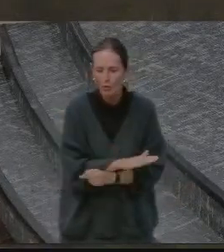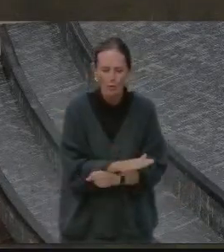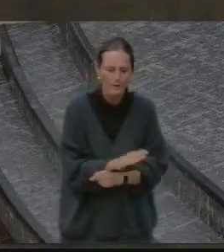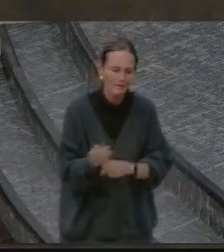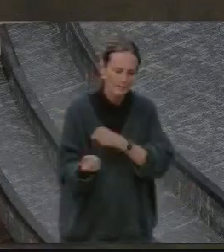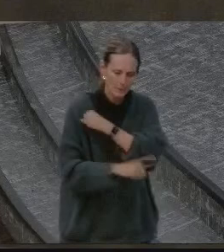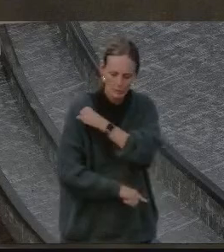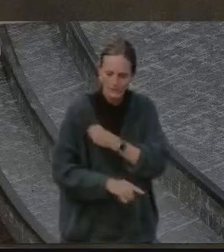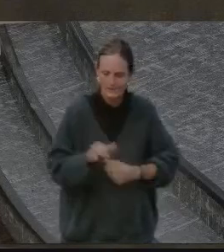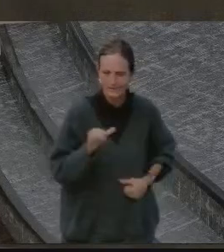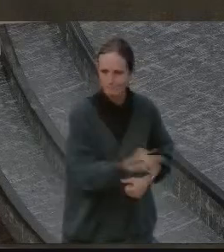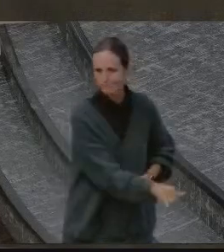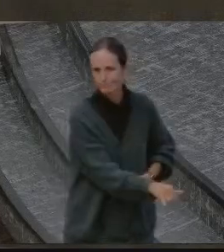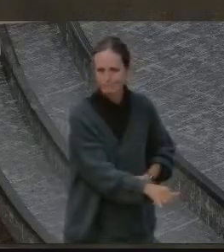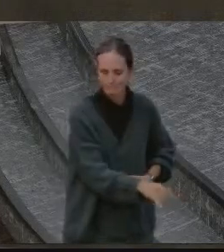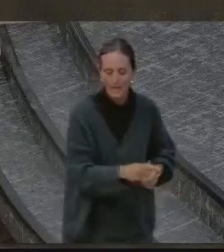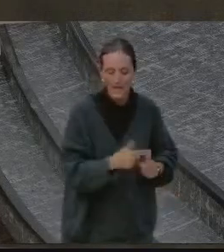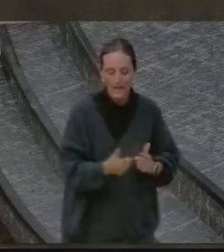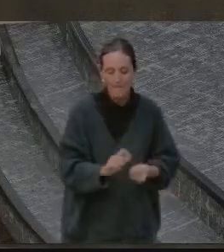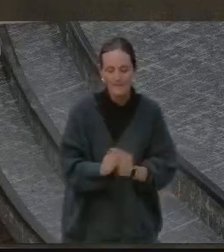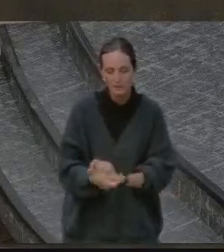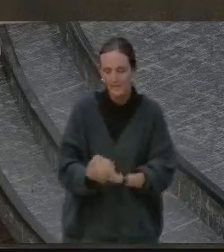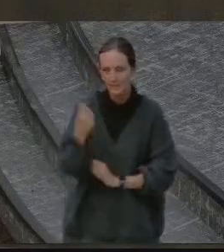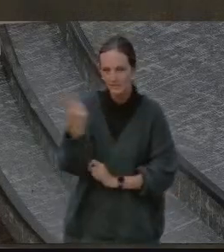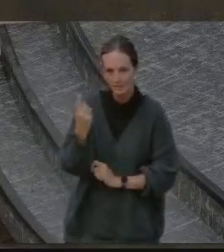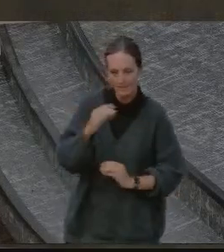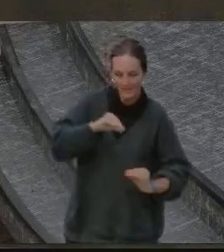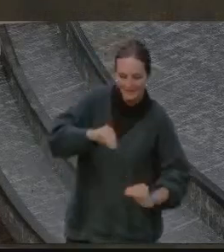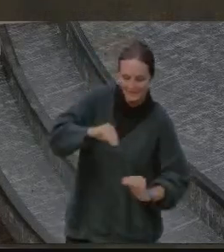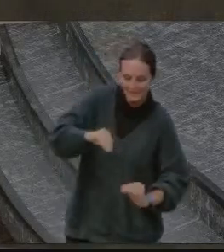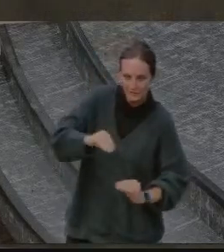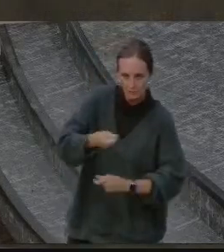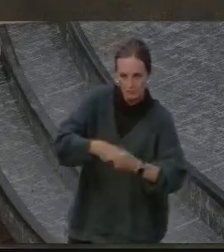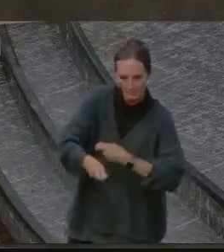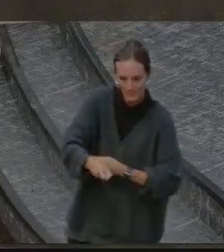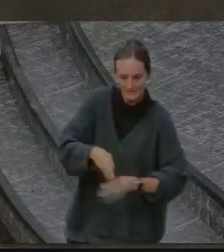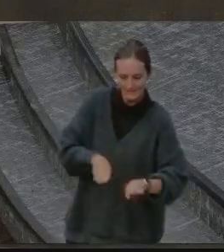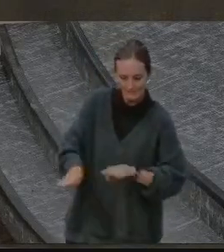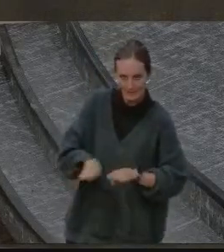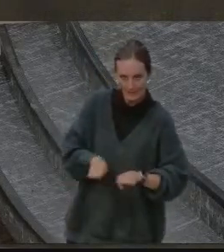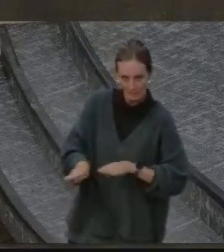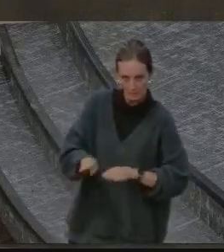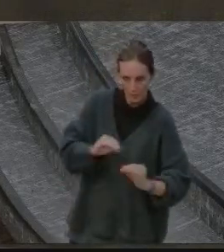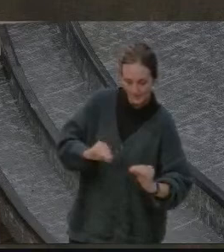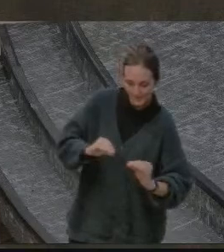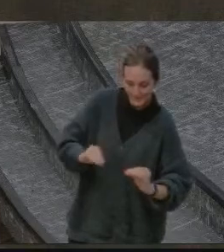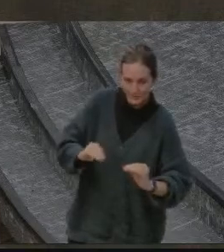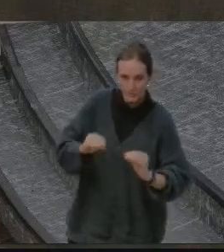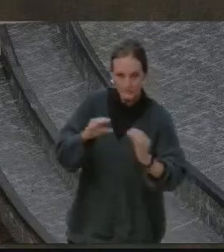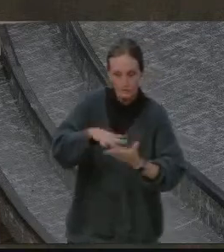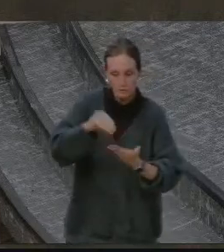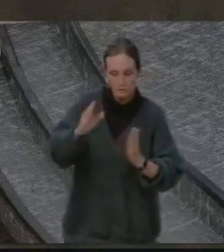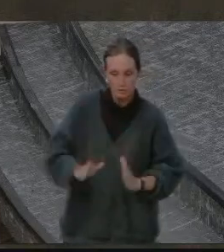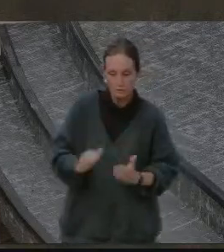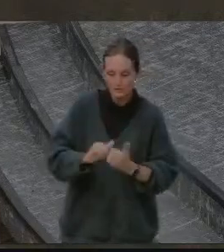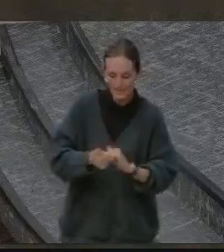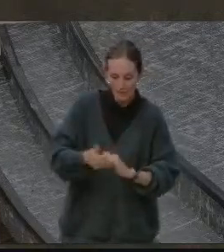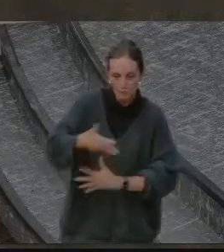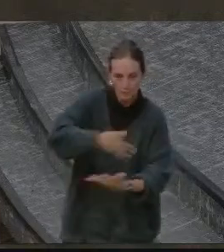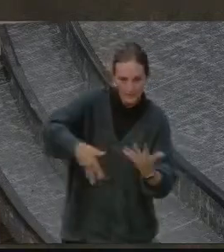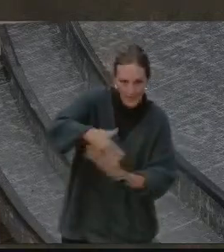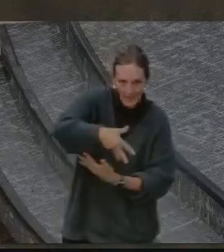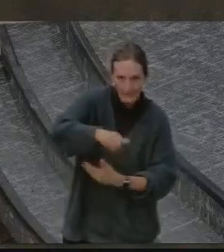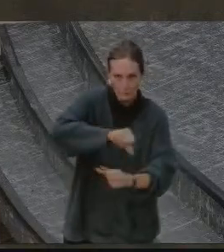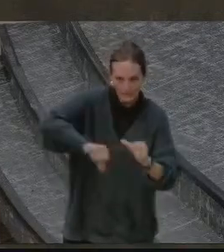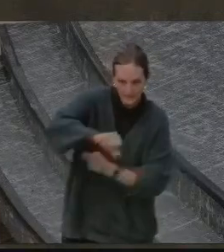that really starts to teach replacement behaviors and teaching students how to engage with each other, engage